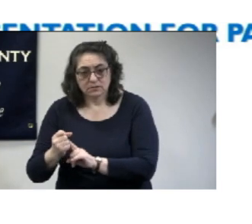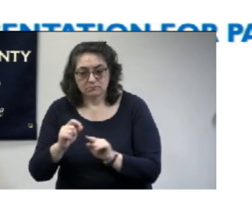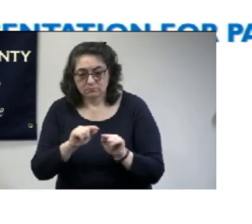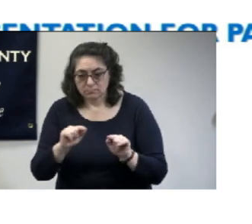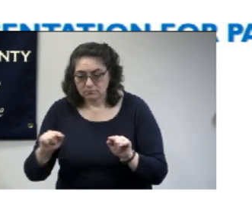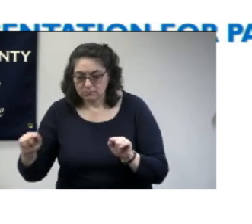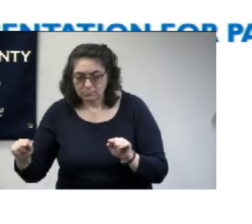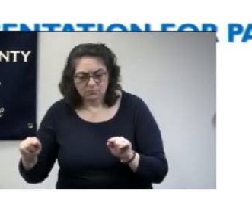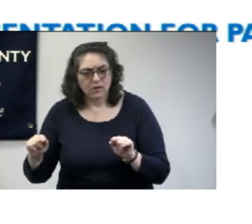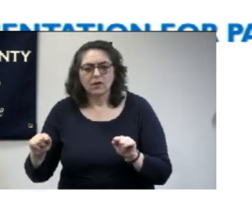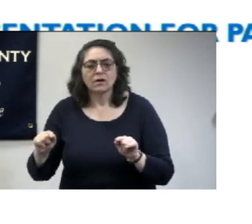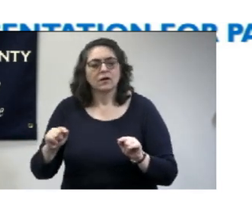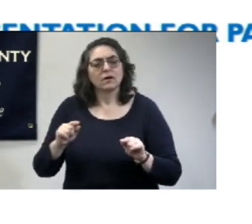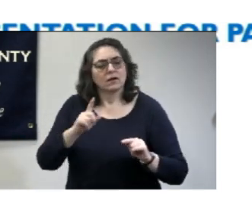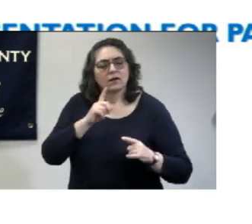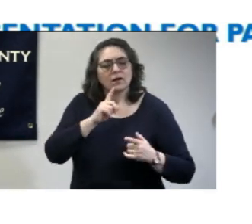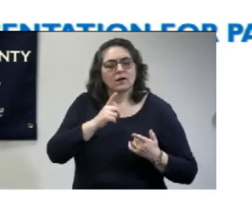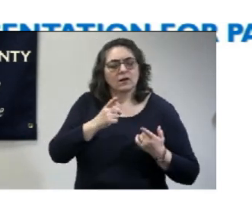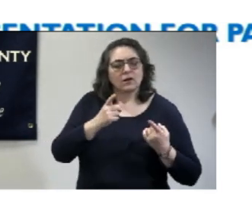the gap between,